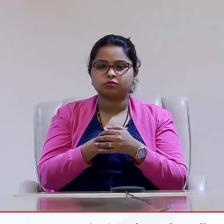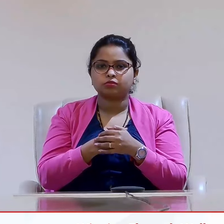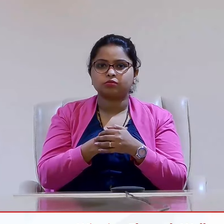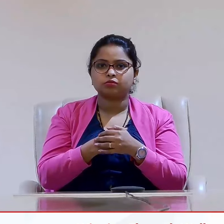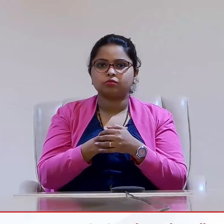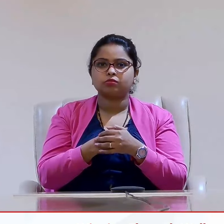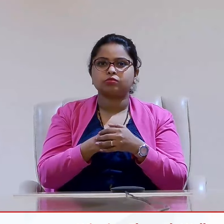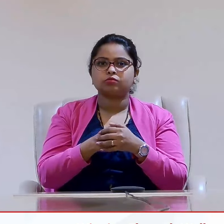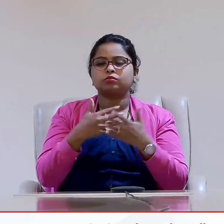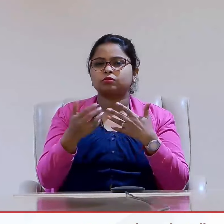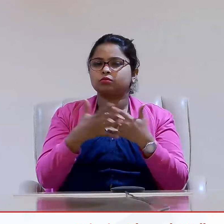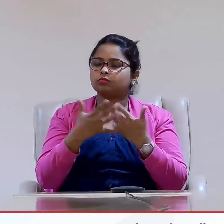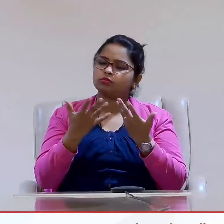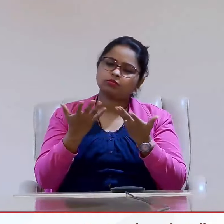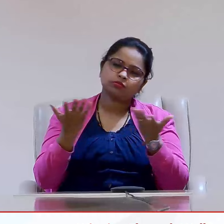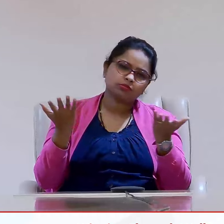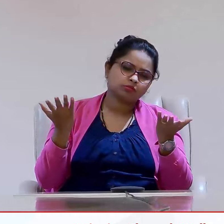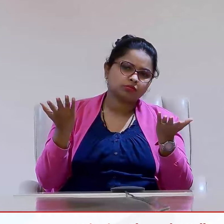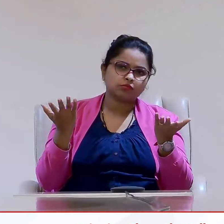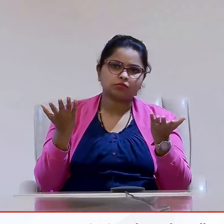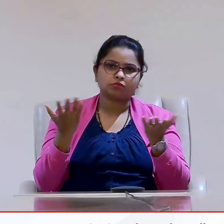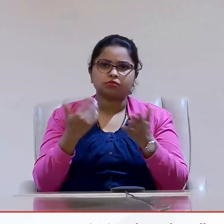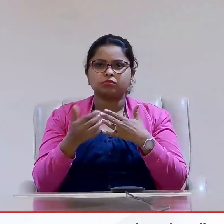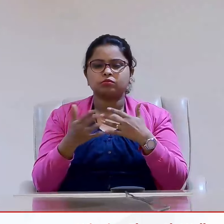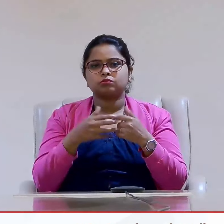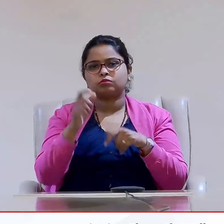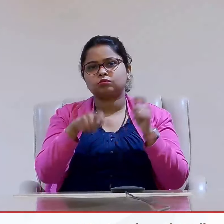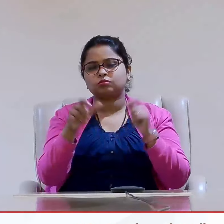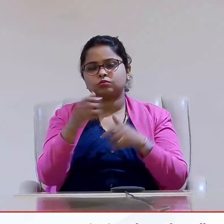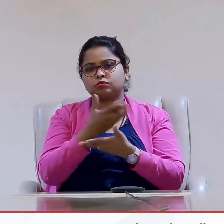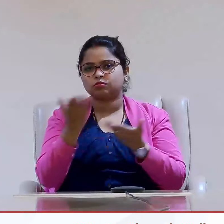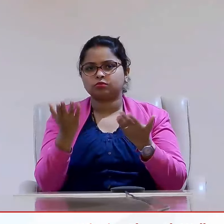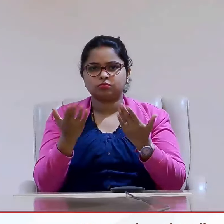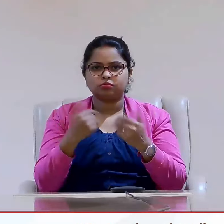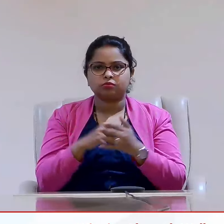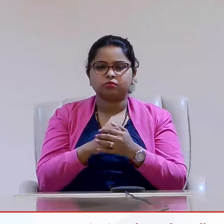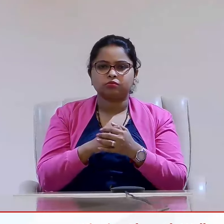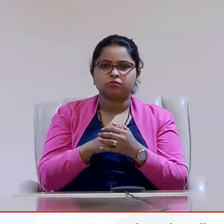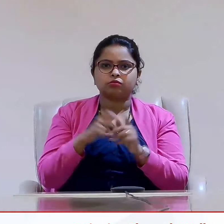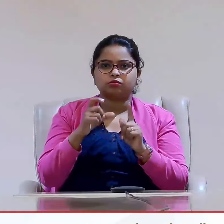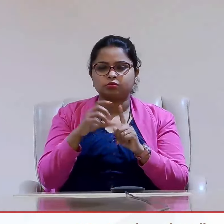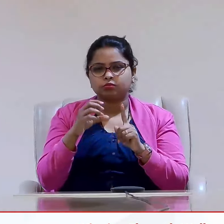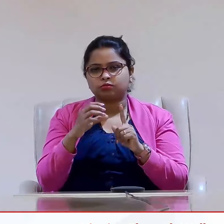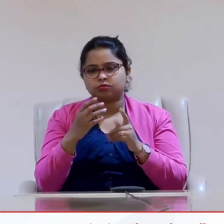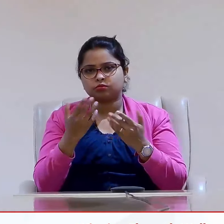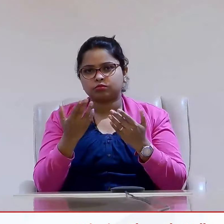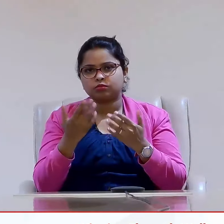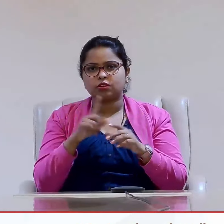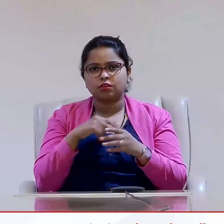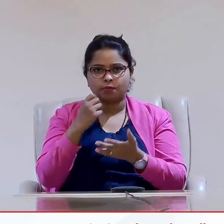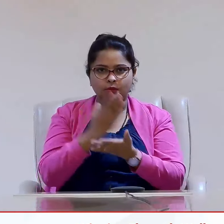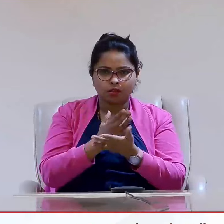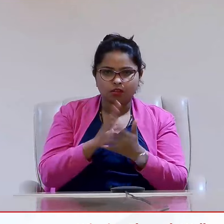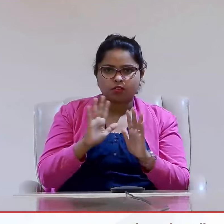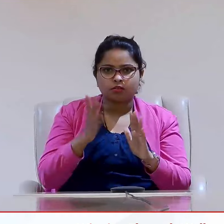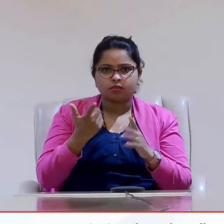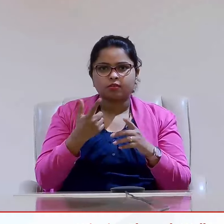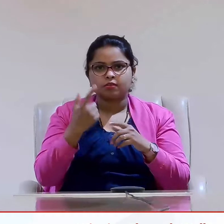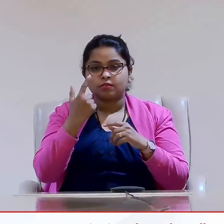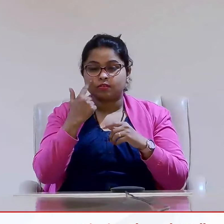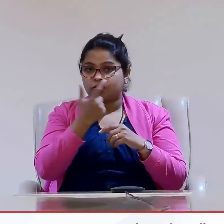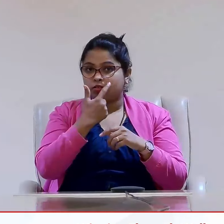be anybody, right? Such kind of things can happen to any of us. We believe that some of us may not be visually challenged, but we